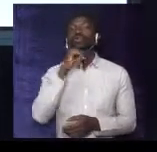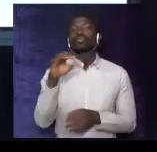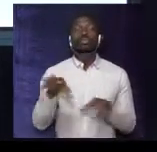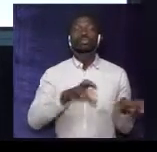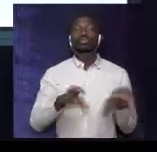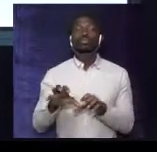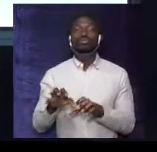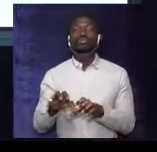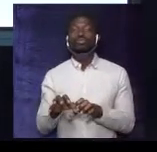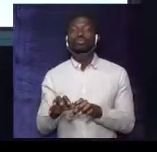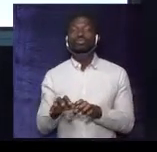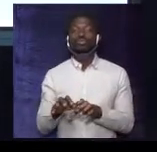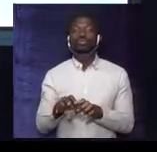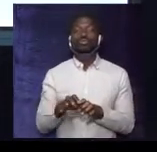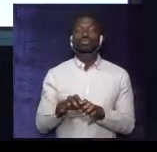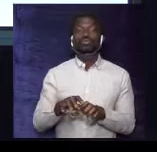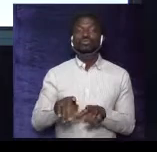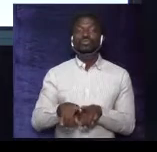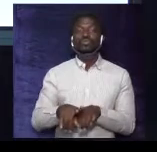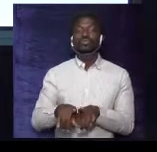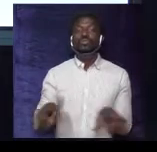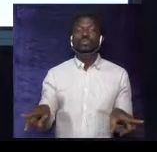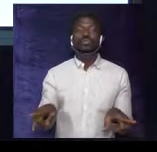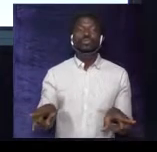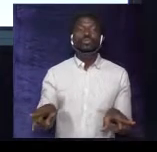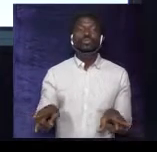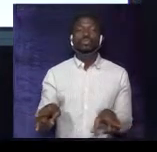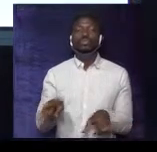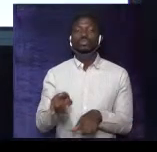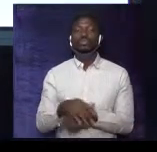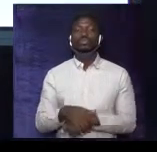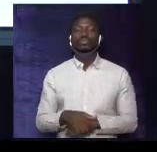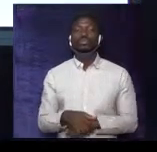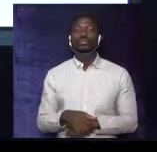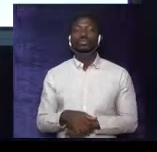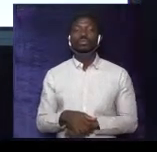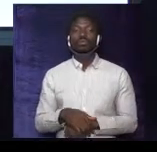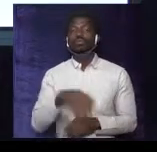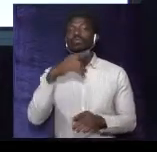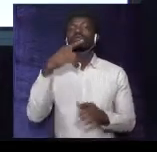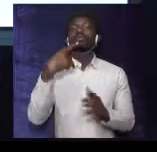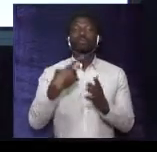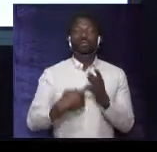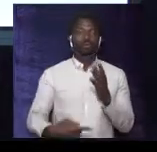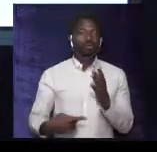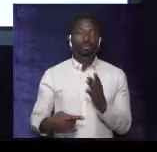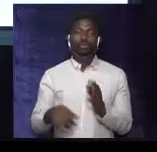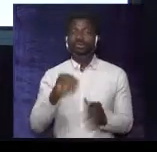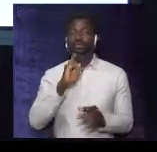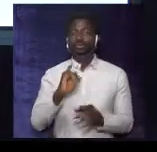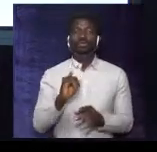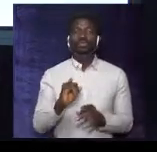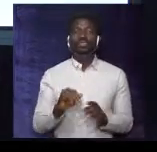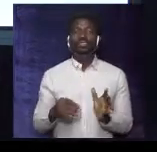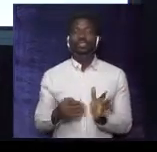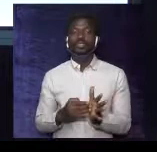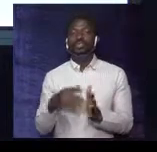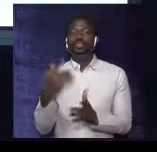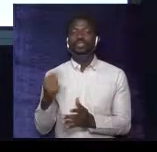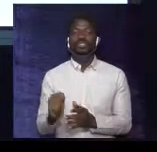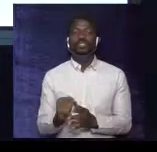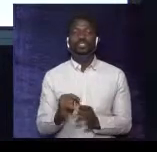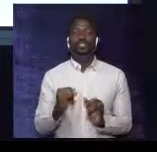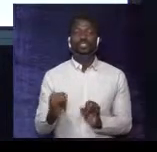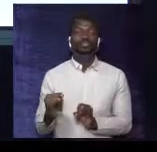that we must not do the opposite, or we must not do what